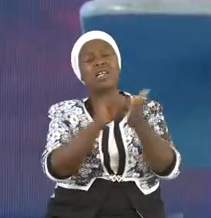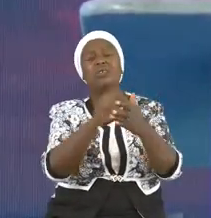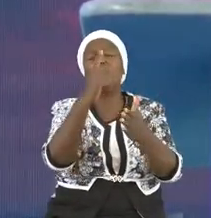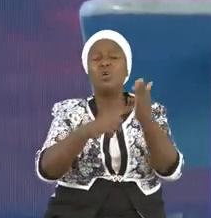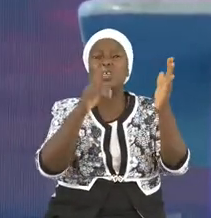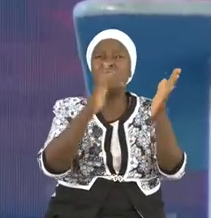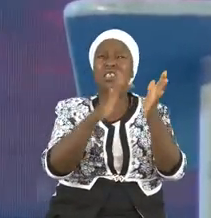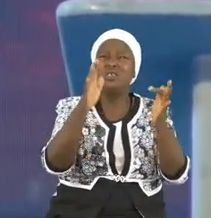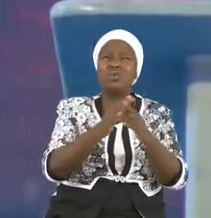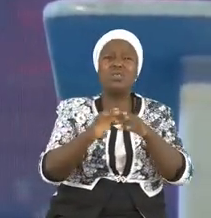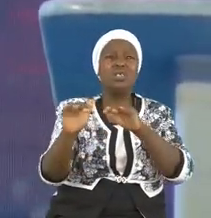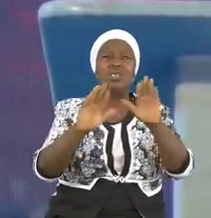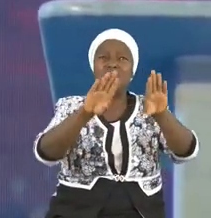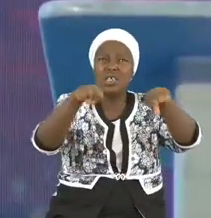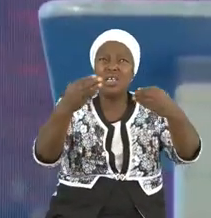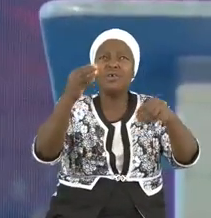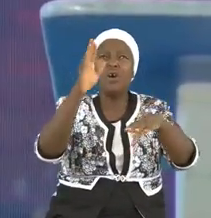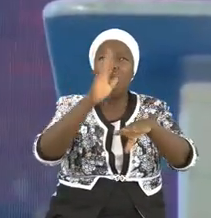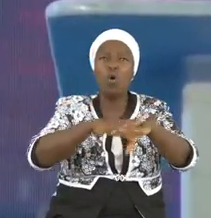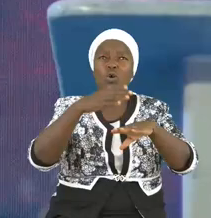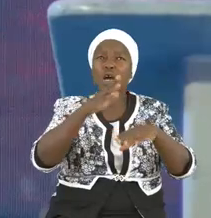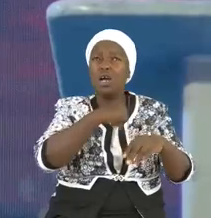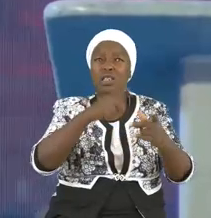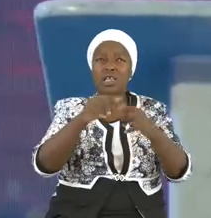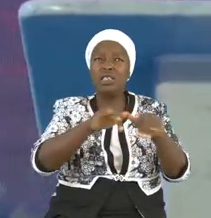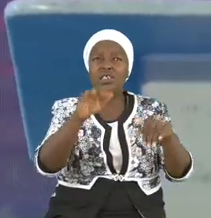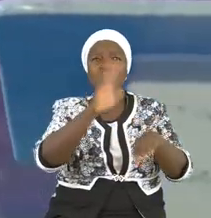of Calvary is enough for me.